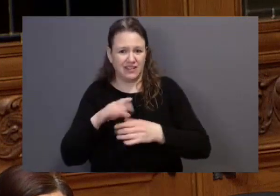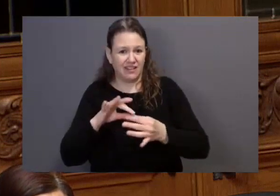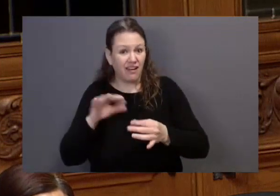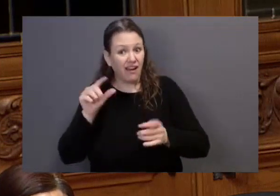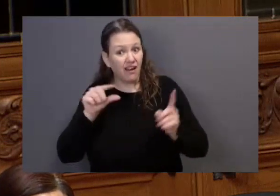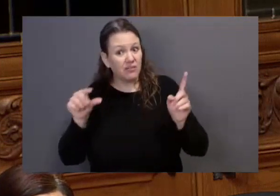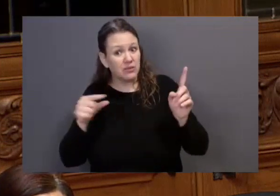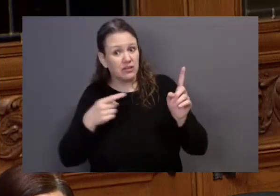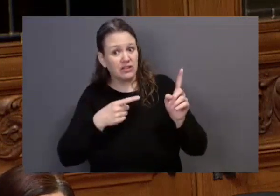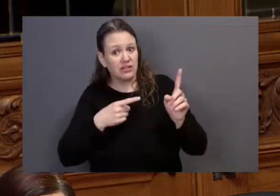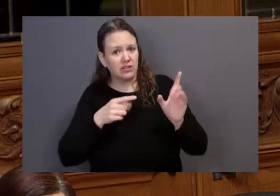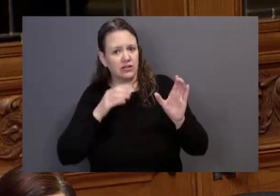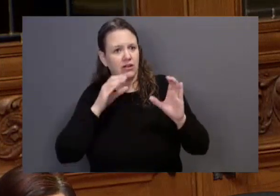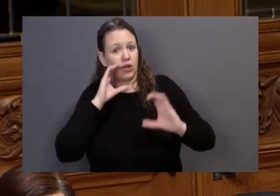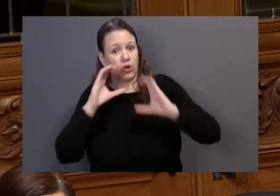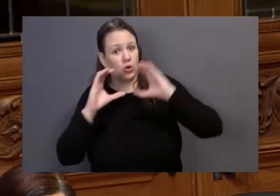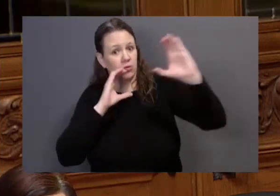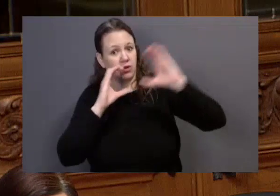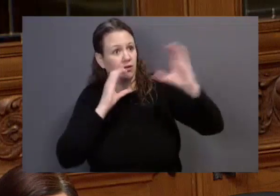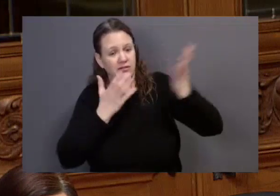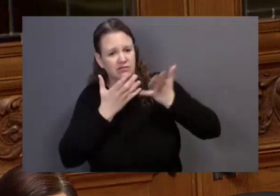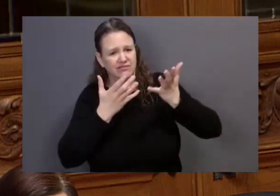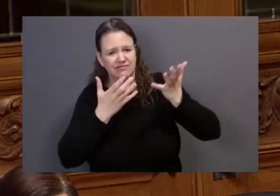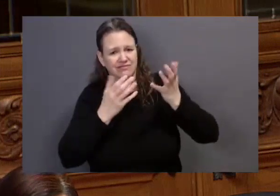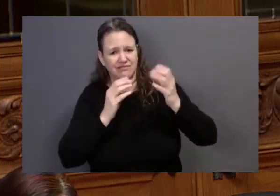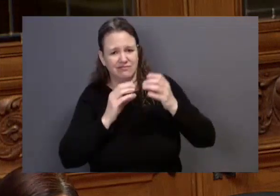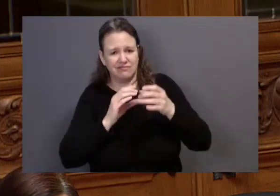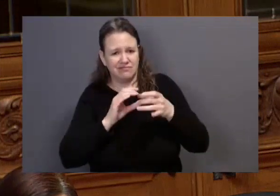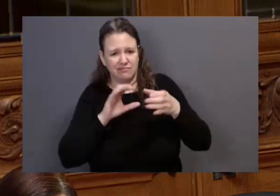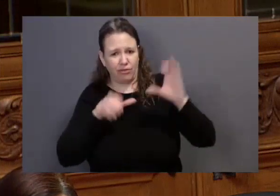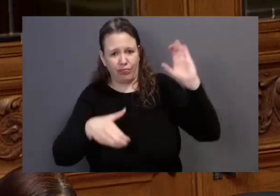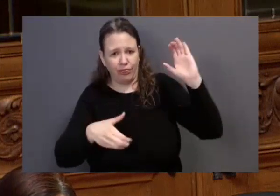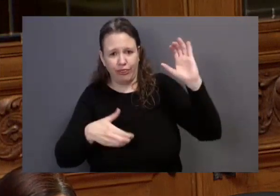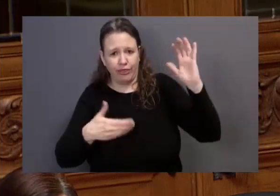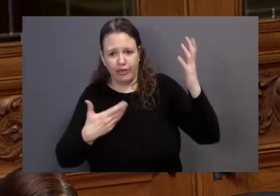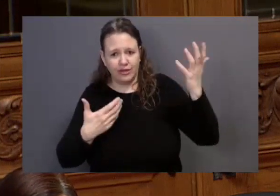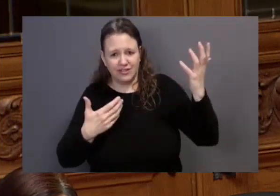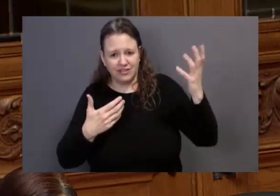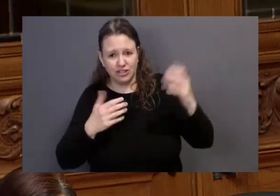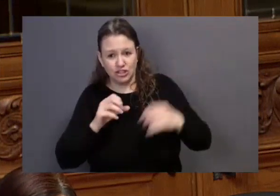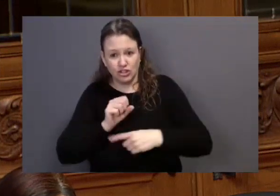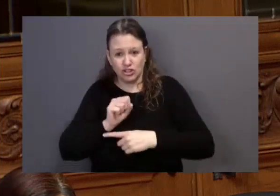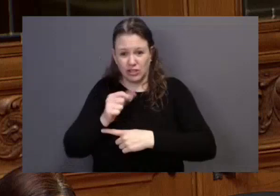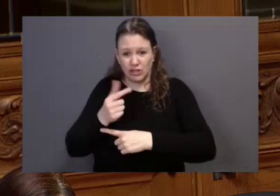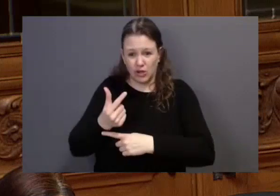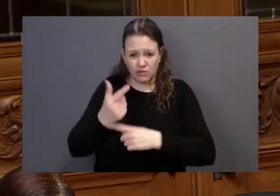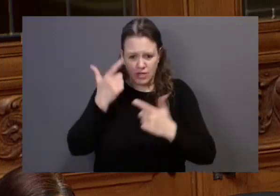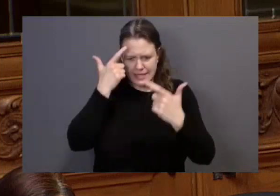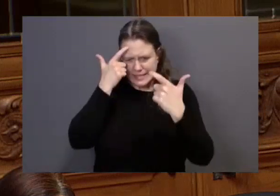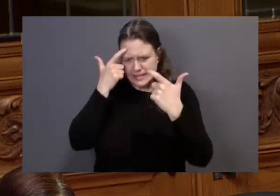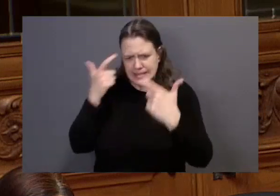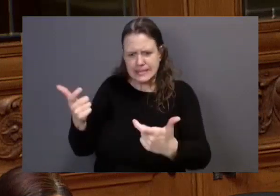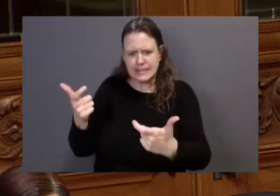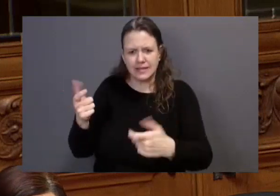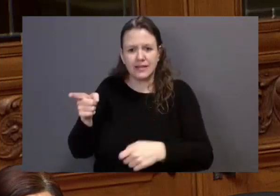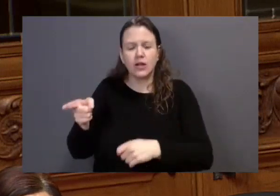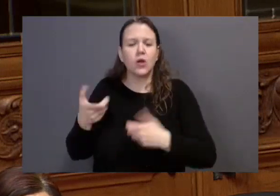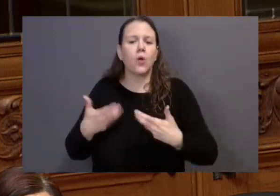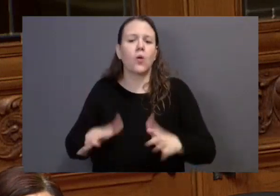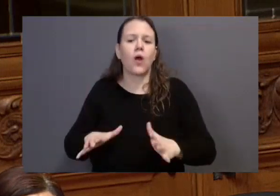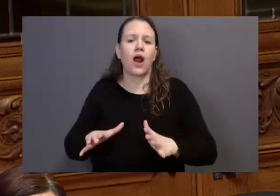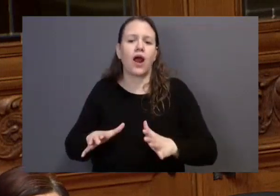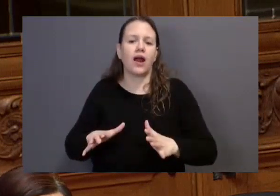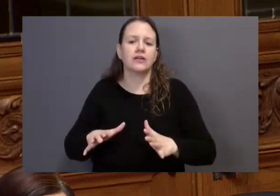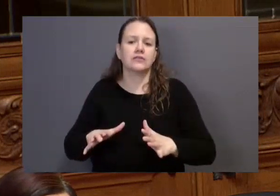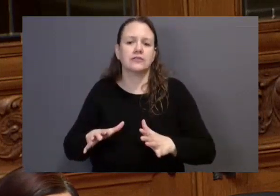and his unwillingness to sit down and have a genuine conversation with the city of Surrey, the issue of policing in Surrey